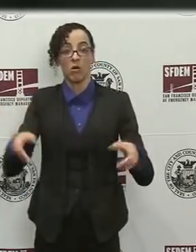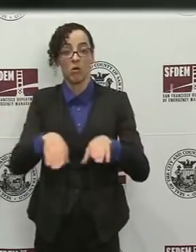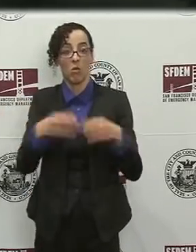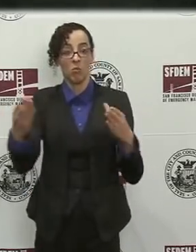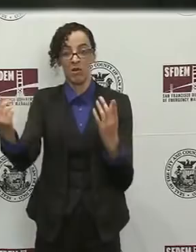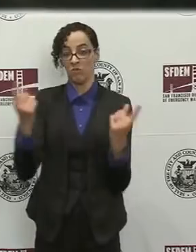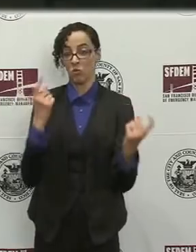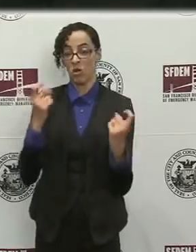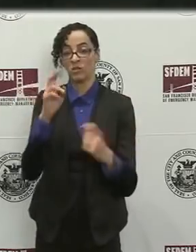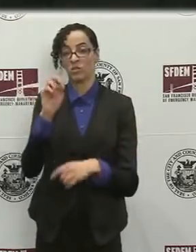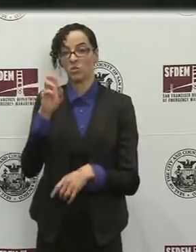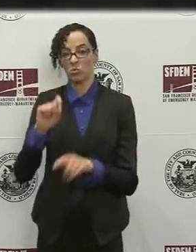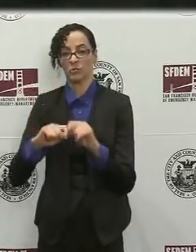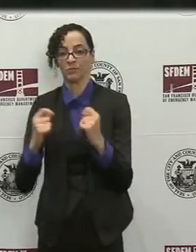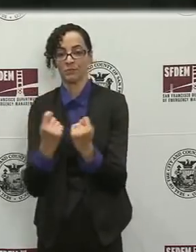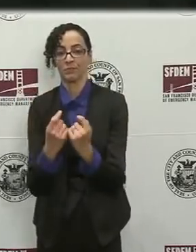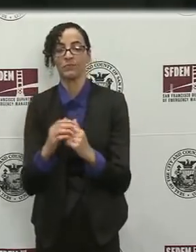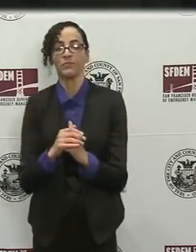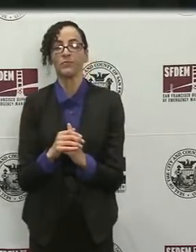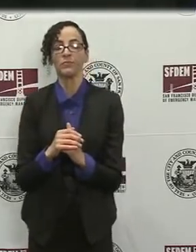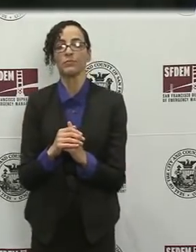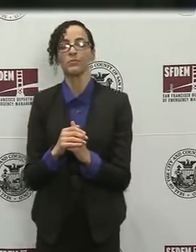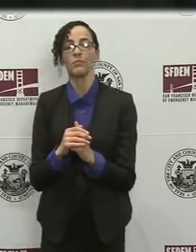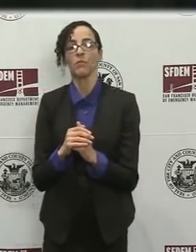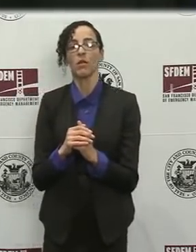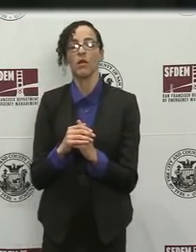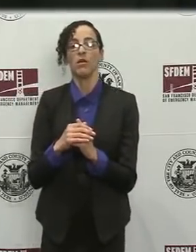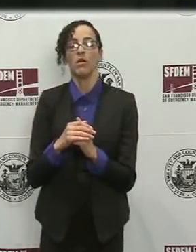Chief Scott, we'll start with you. Okay, thank you.